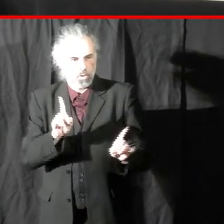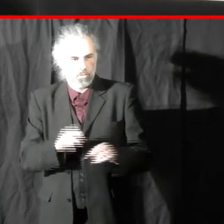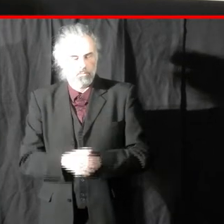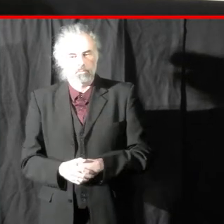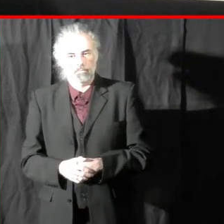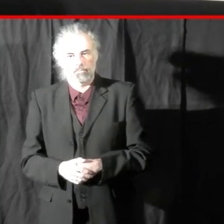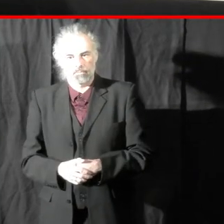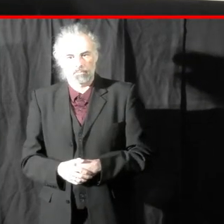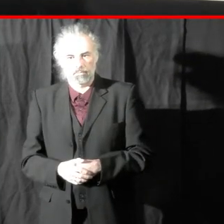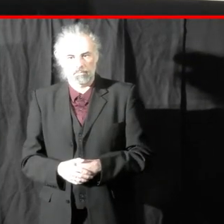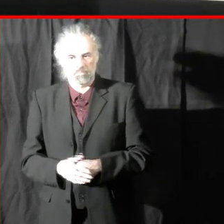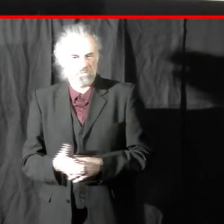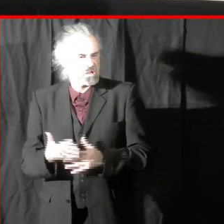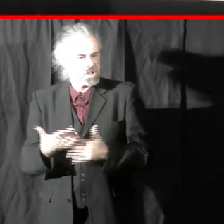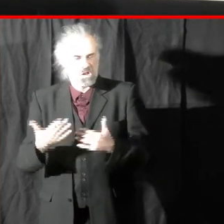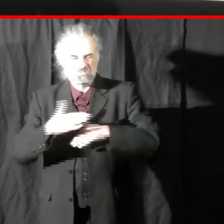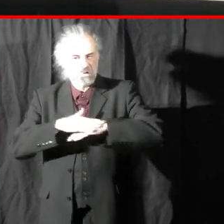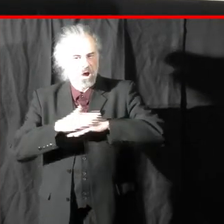if at any point